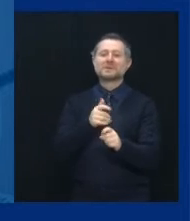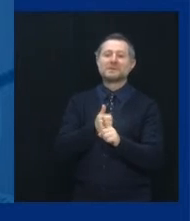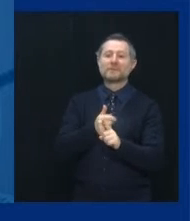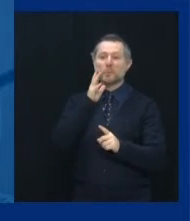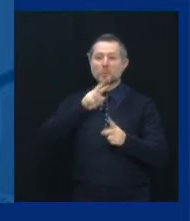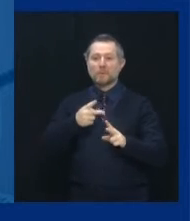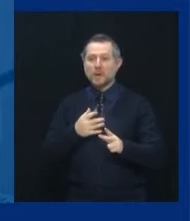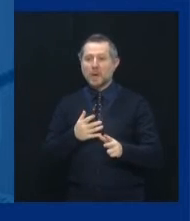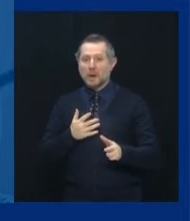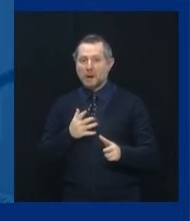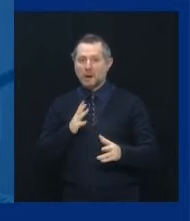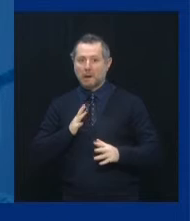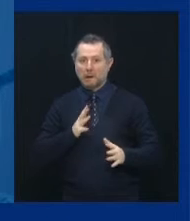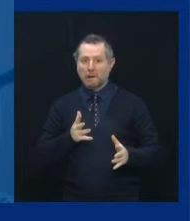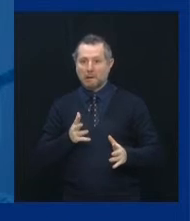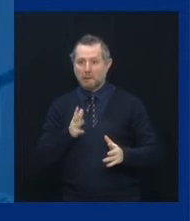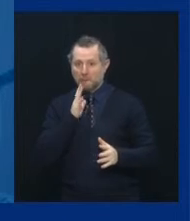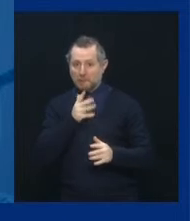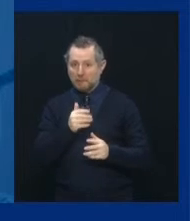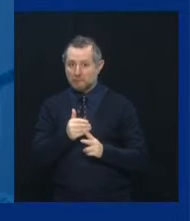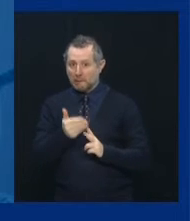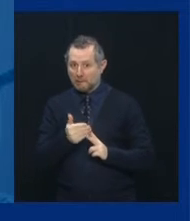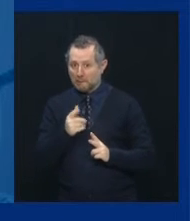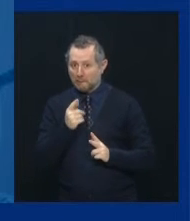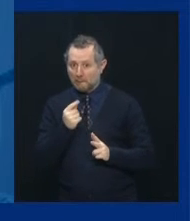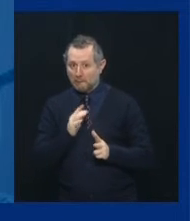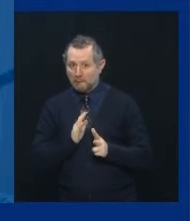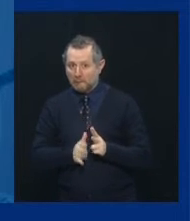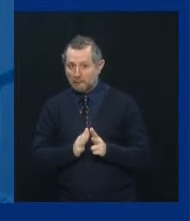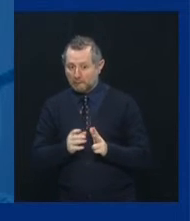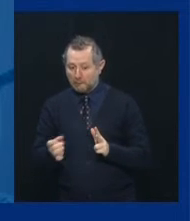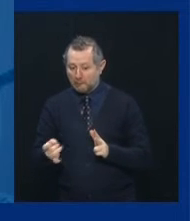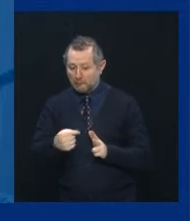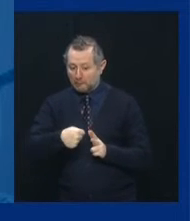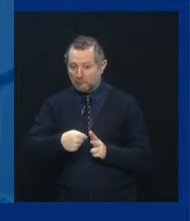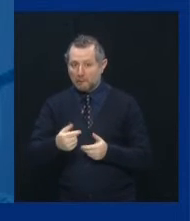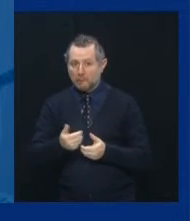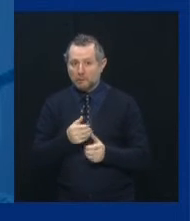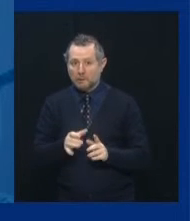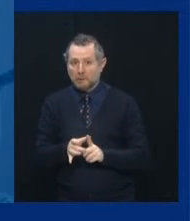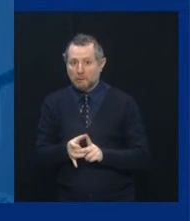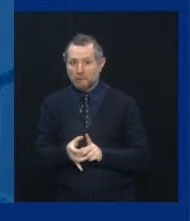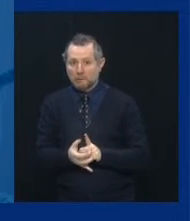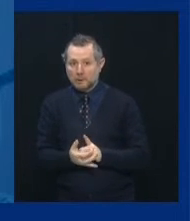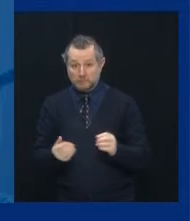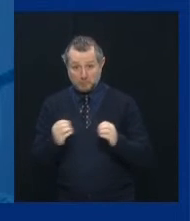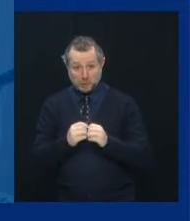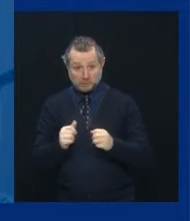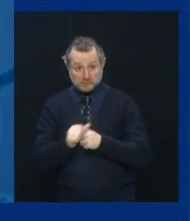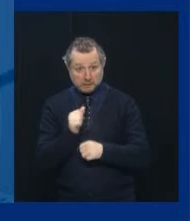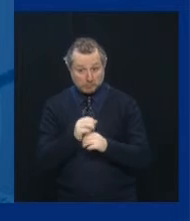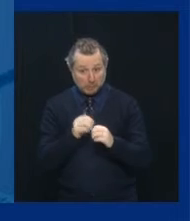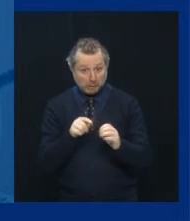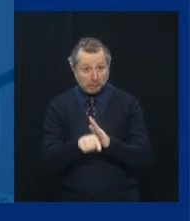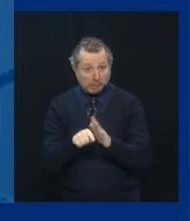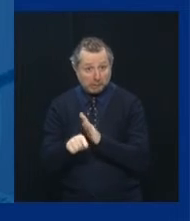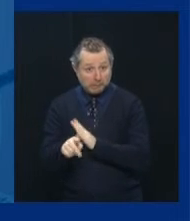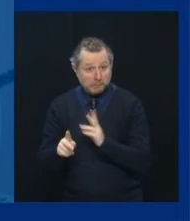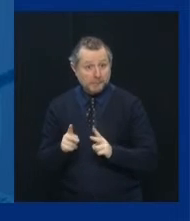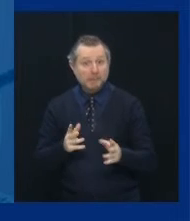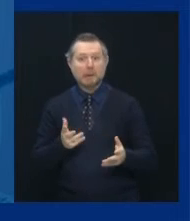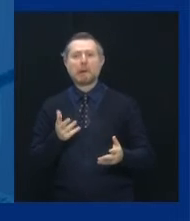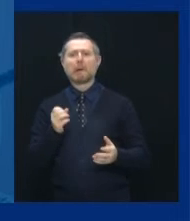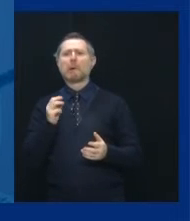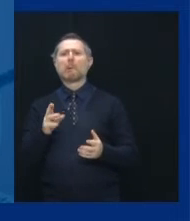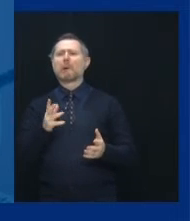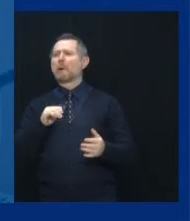to be more lethal? Is it going to kill more people? Is the next mutation going to affect children in a